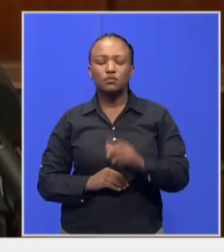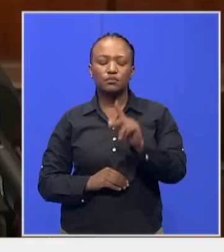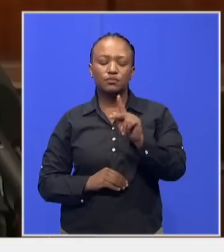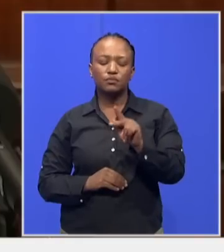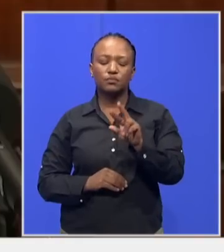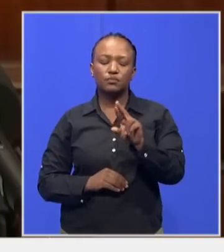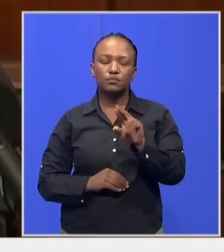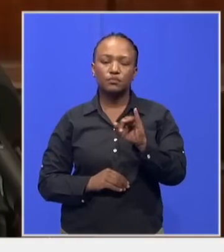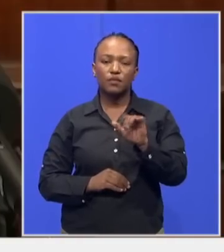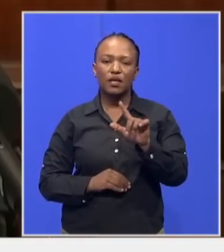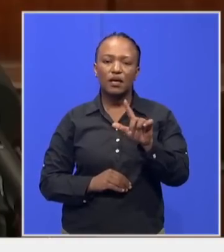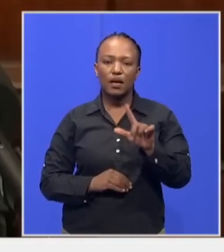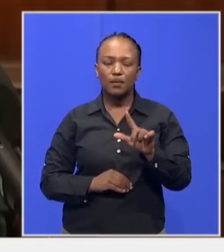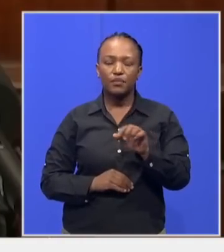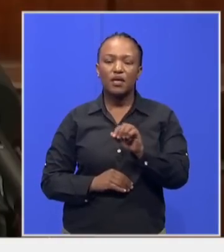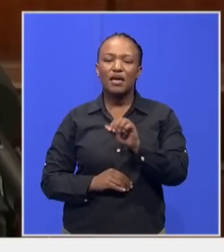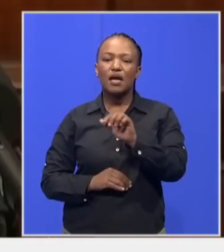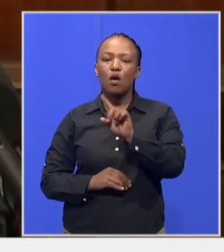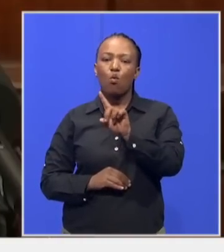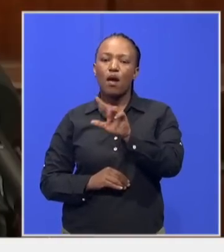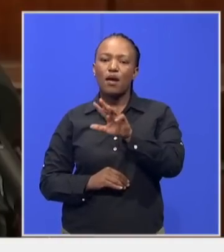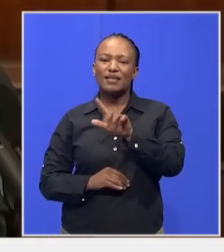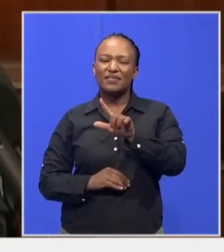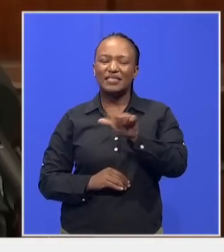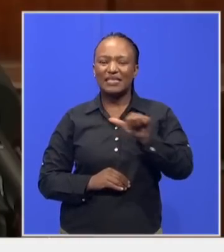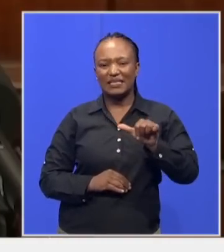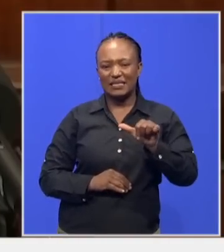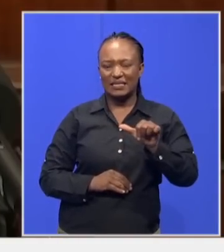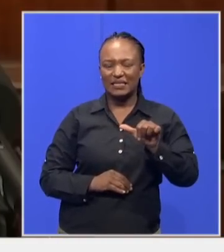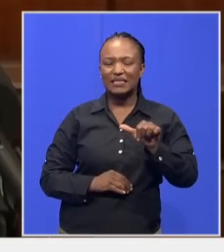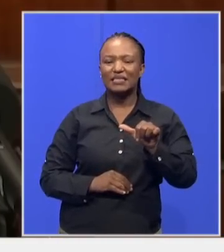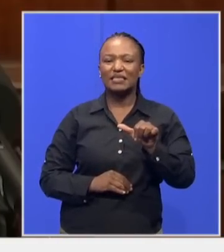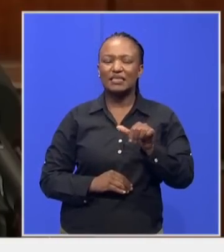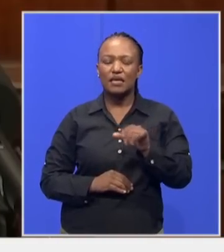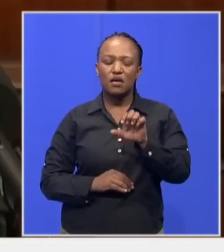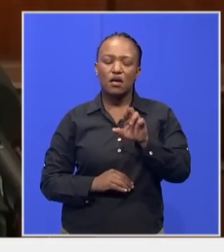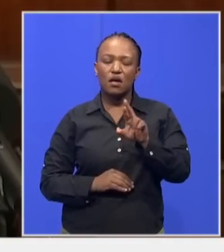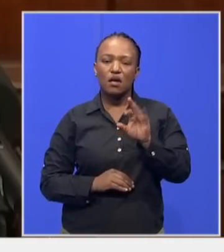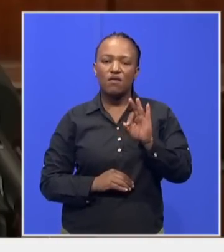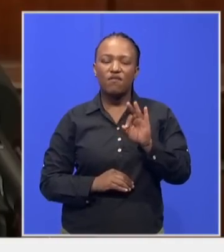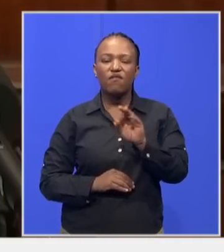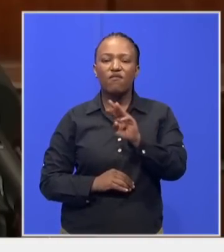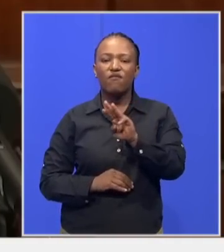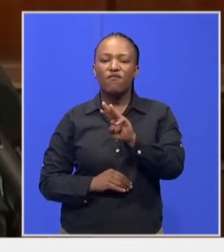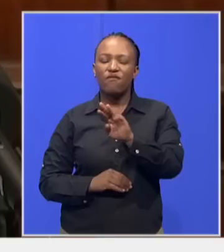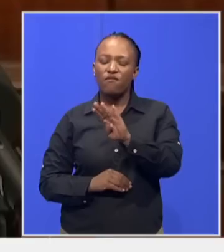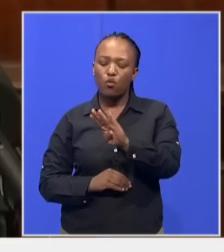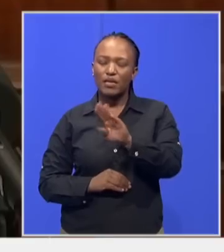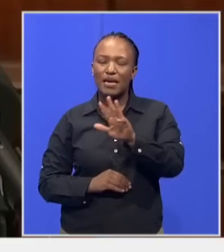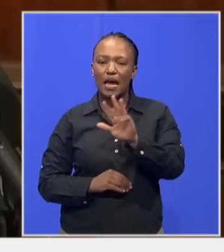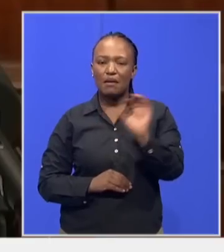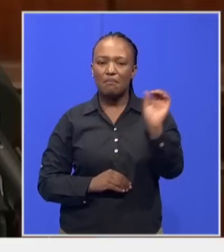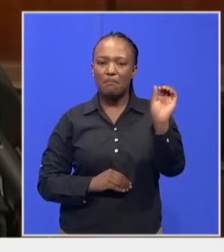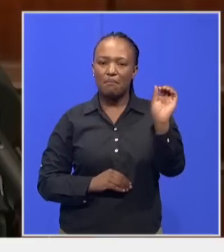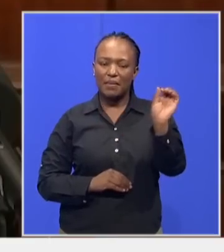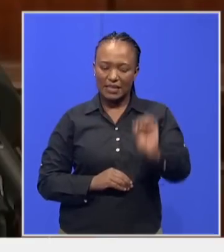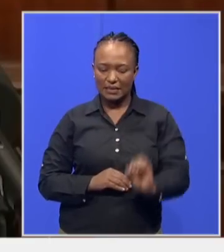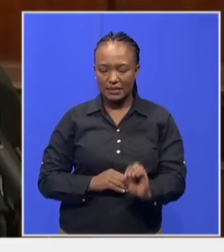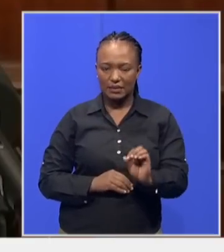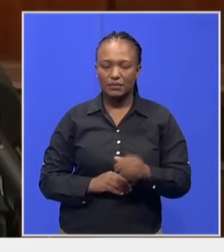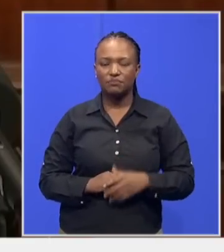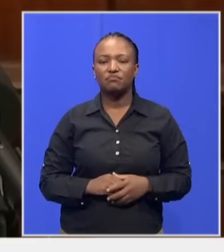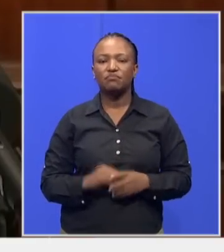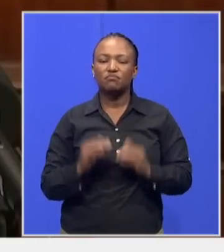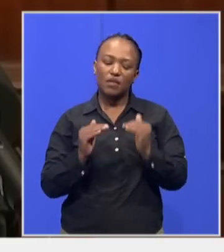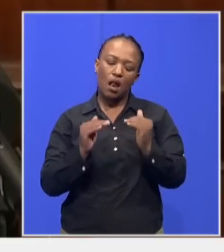1979, installed capacity 3,000 megawatts, the EAF 49.64%, dipping below the average